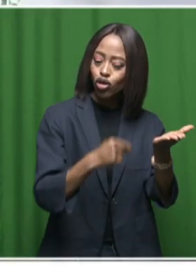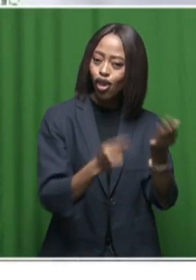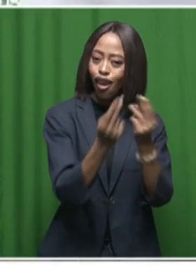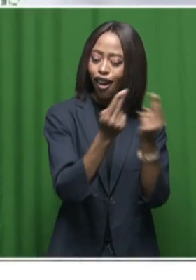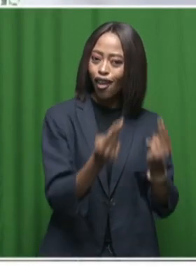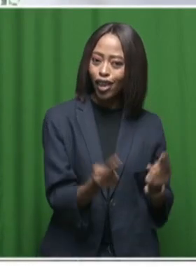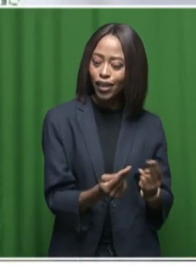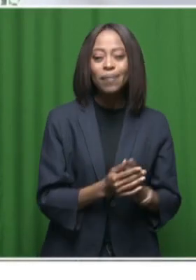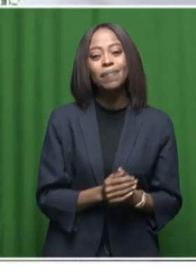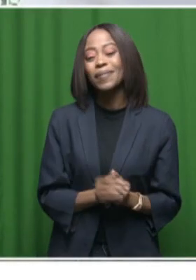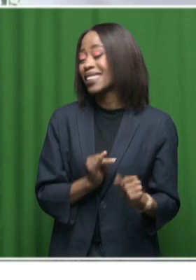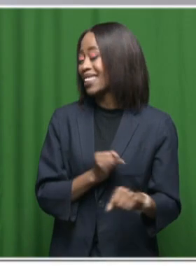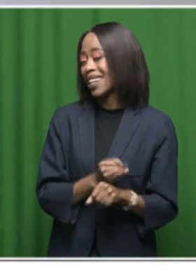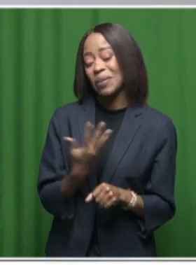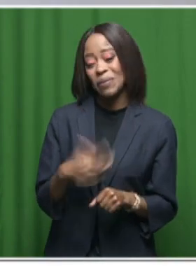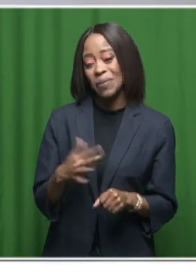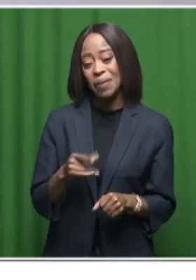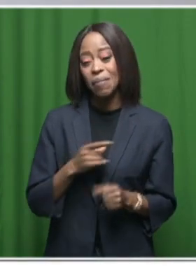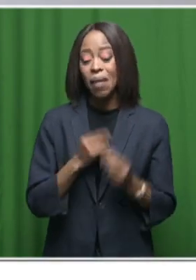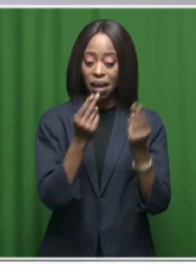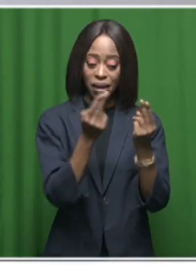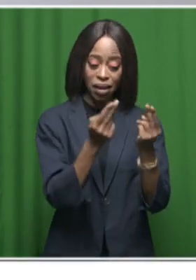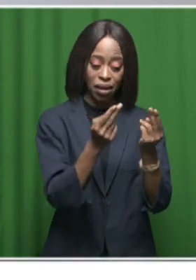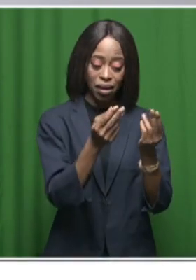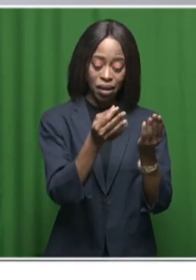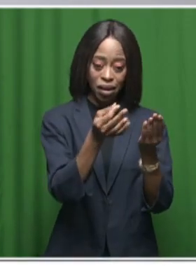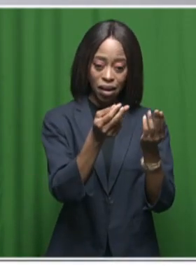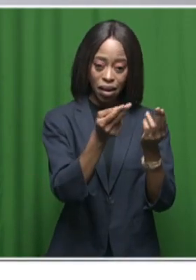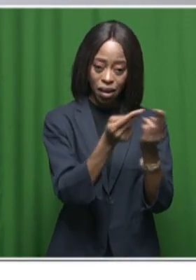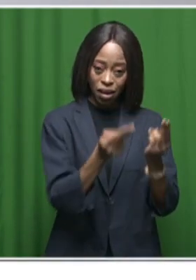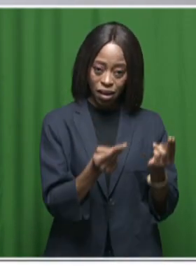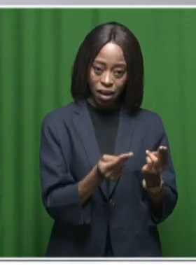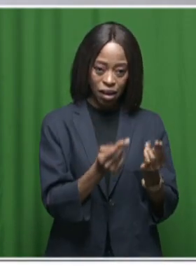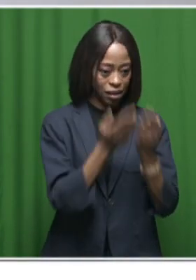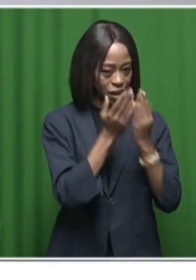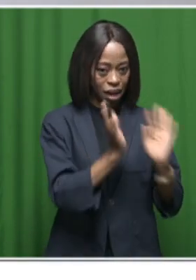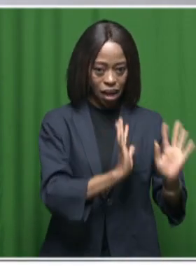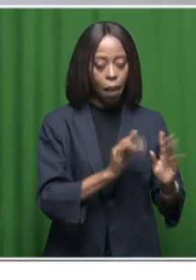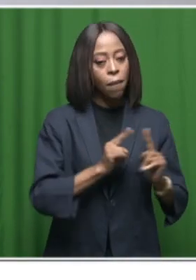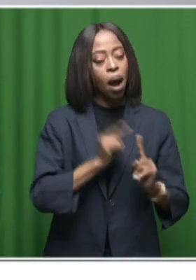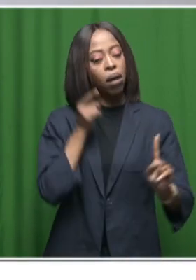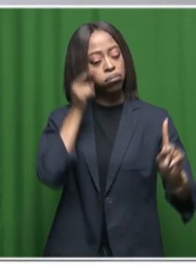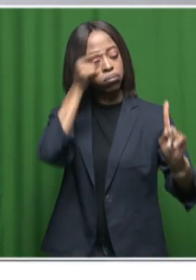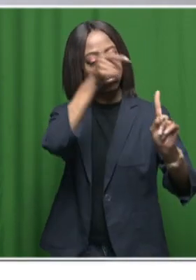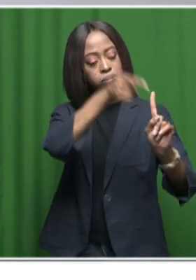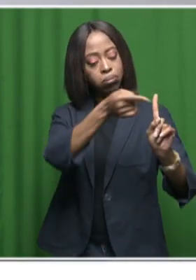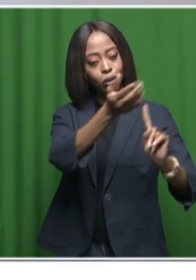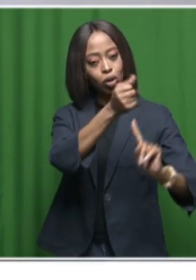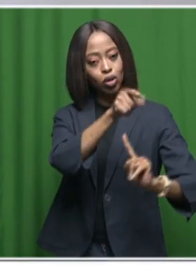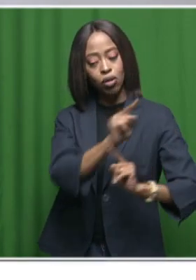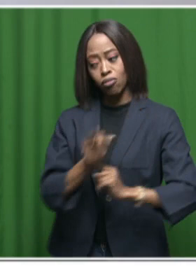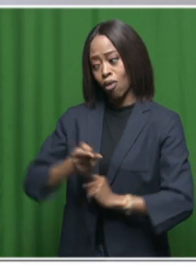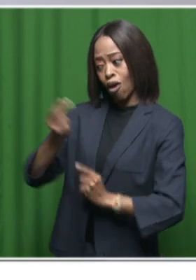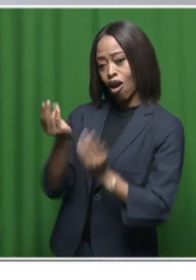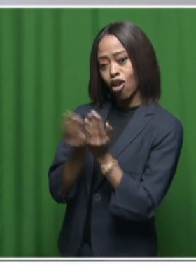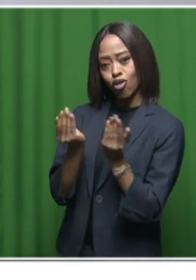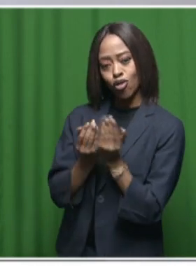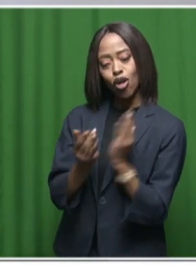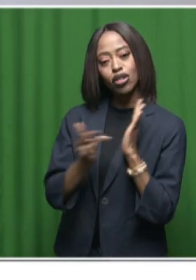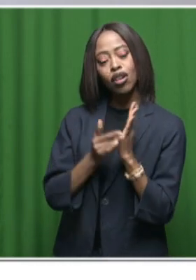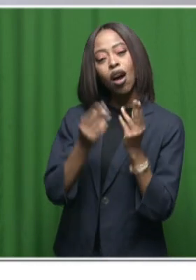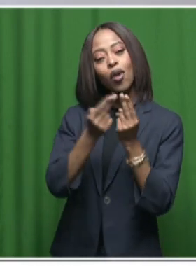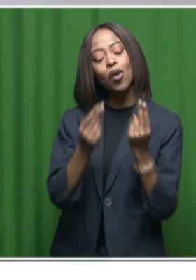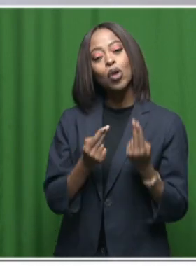I didn't study architecture, but I always wanted to be one. And in high school, I started doing technical